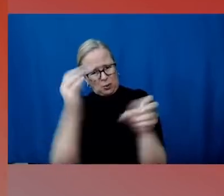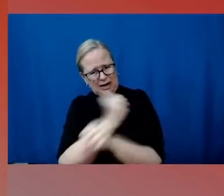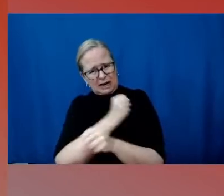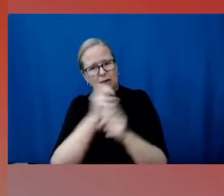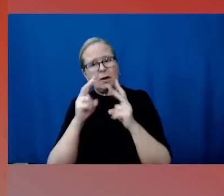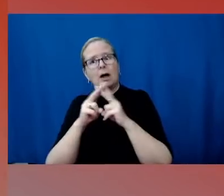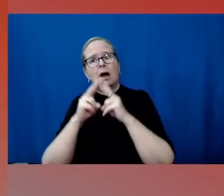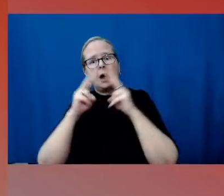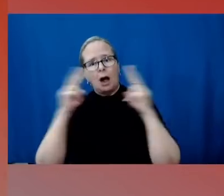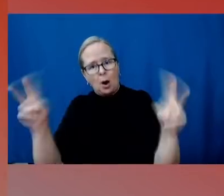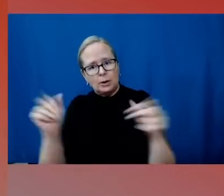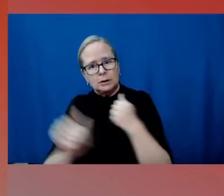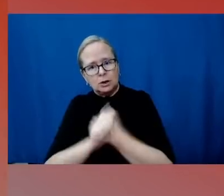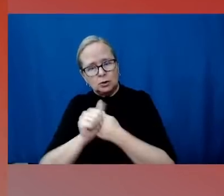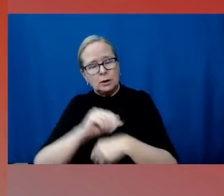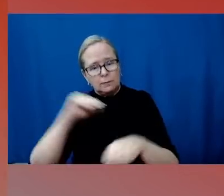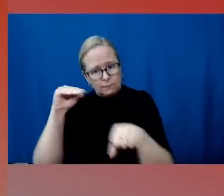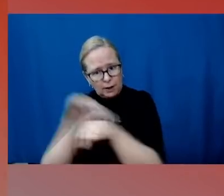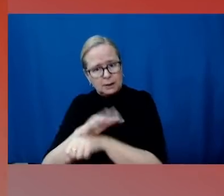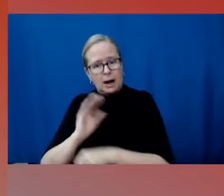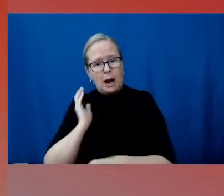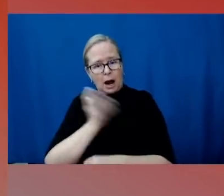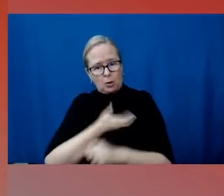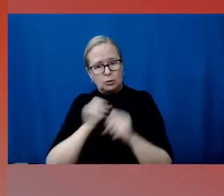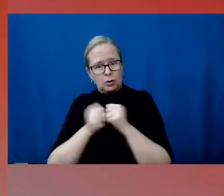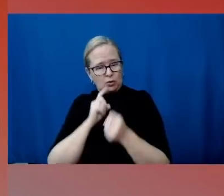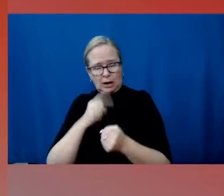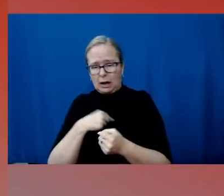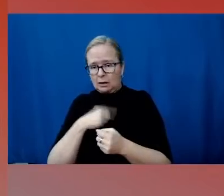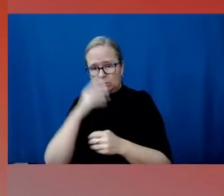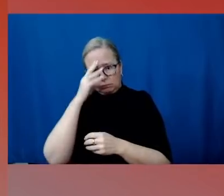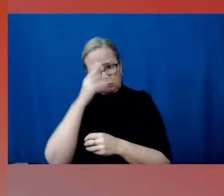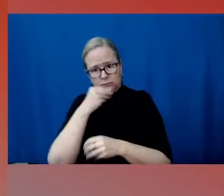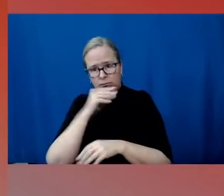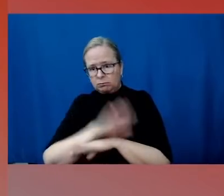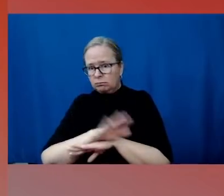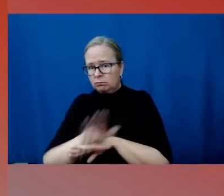So yeah, I worry. I'm going to be up at night tonight thinking about that.